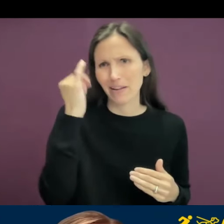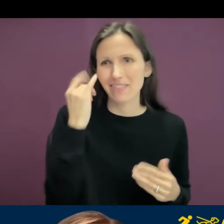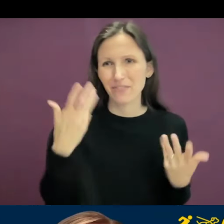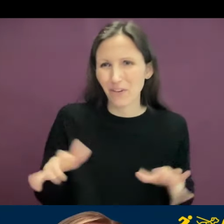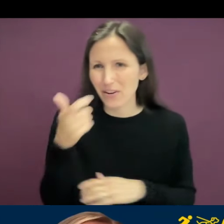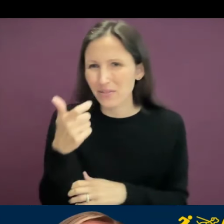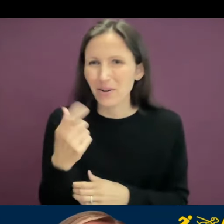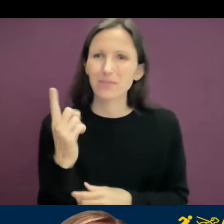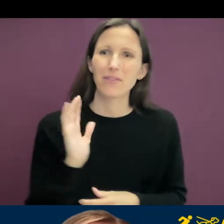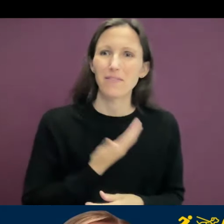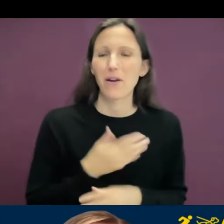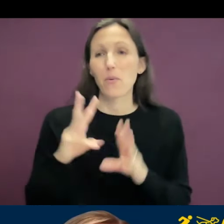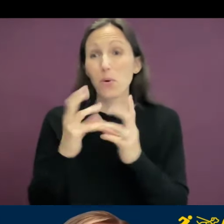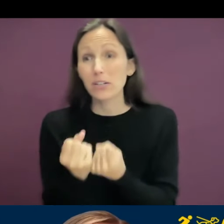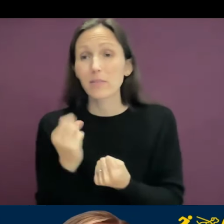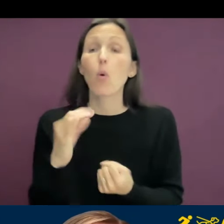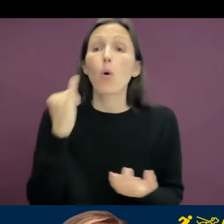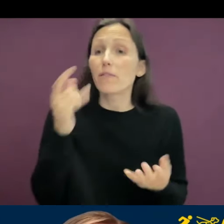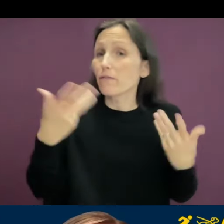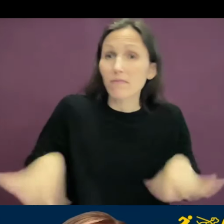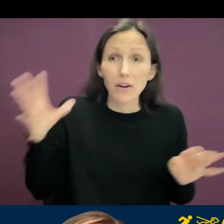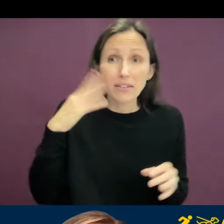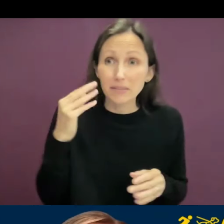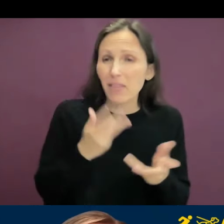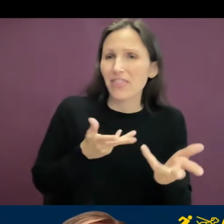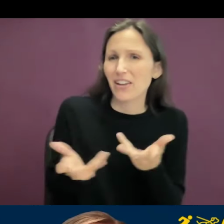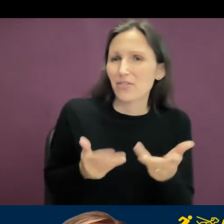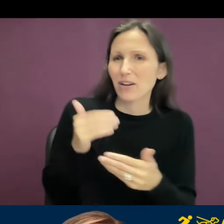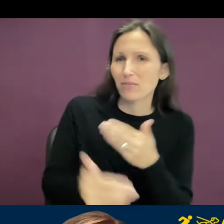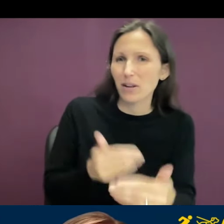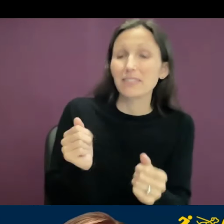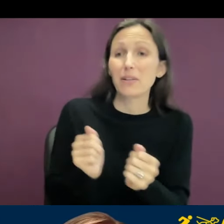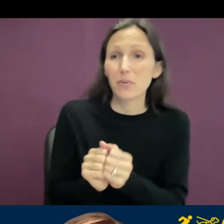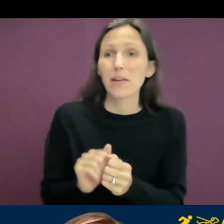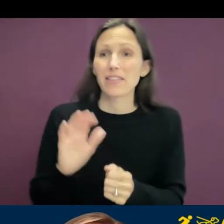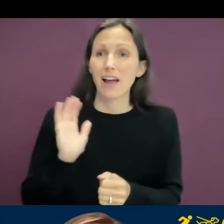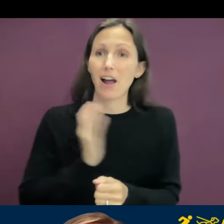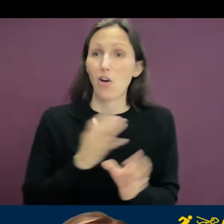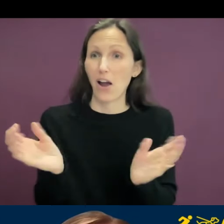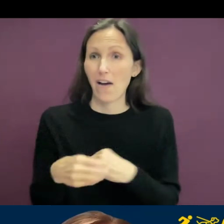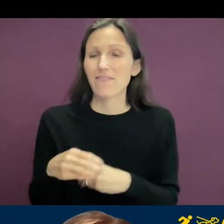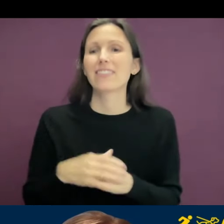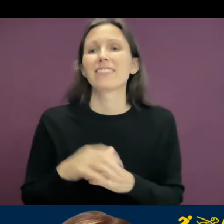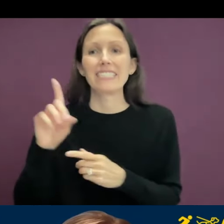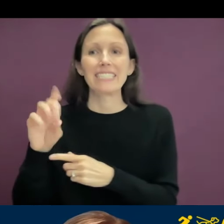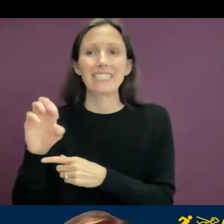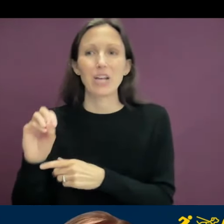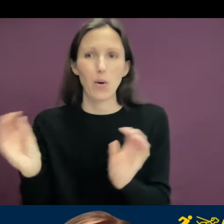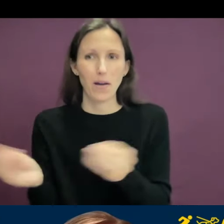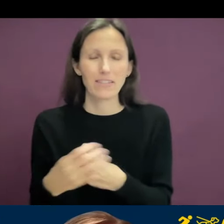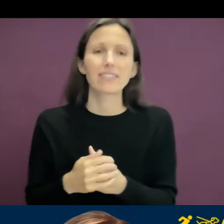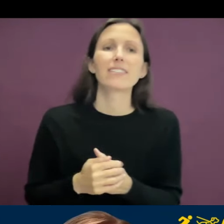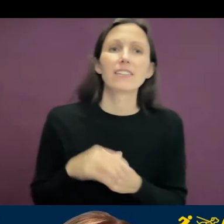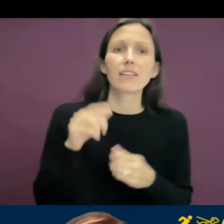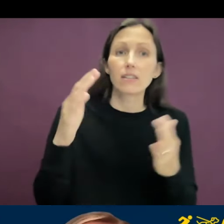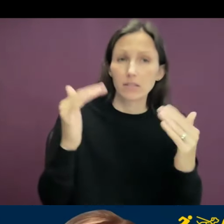workshop webinars or if you've gone through the interactive process with the Disability Equity Office. There are some questions to consider during the